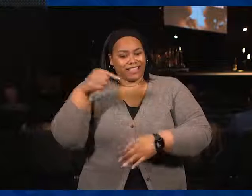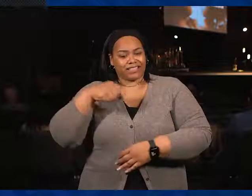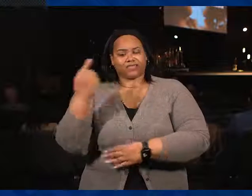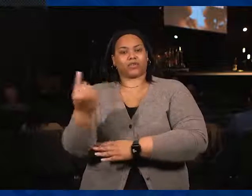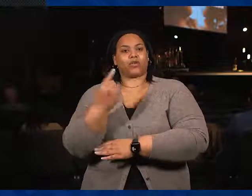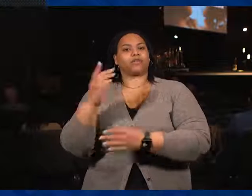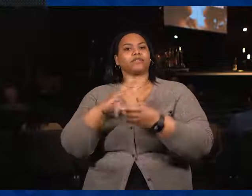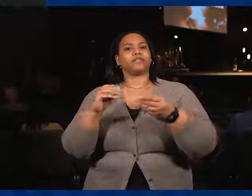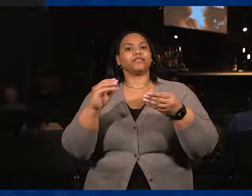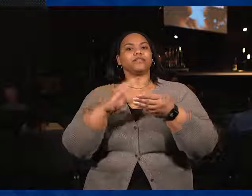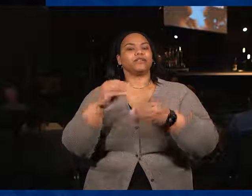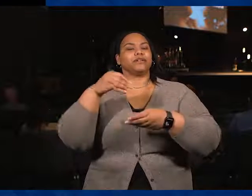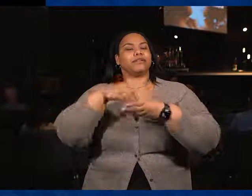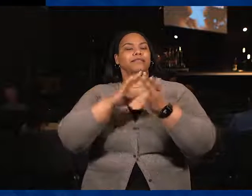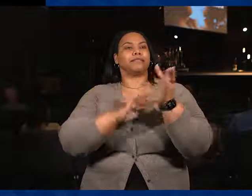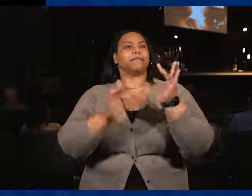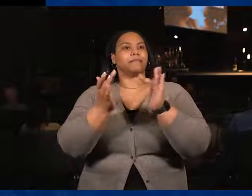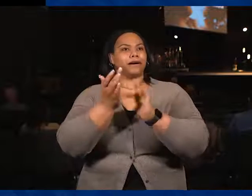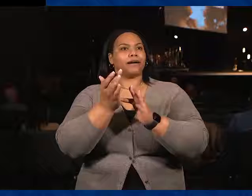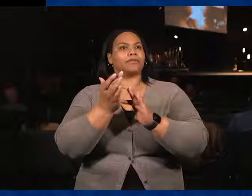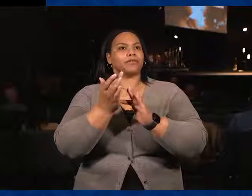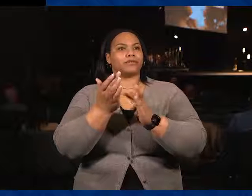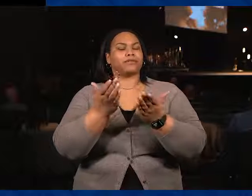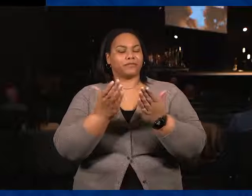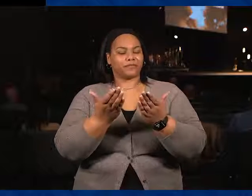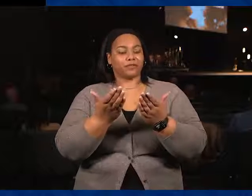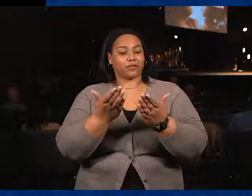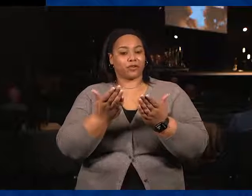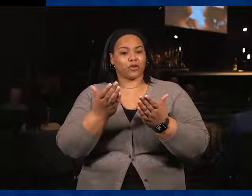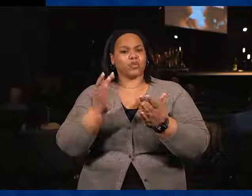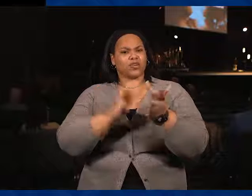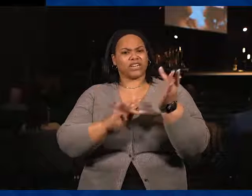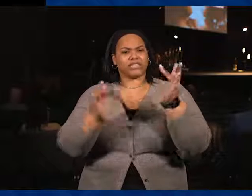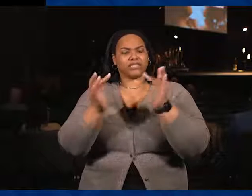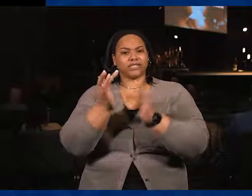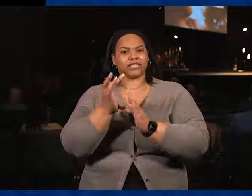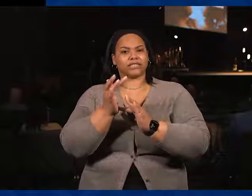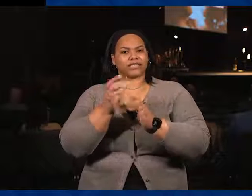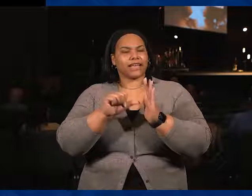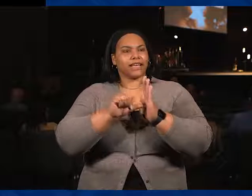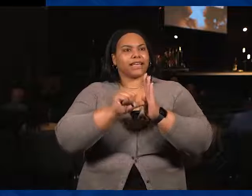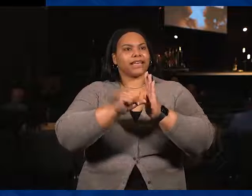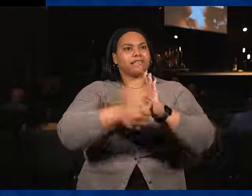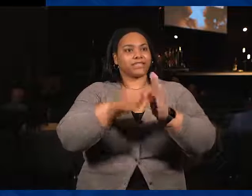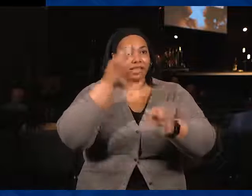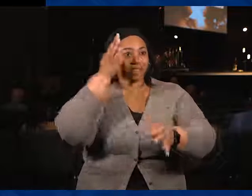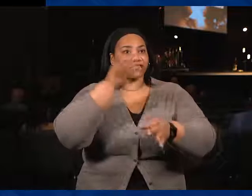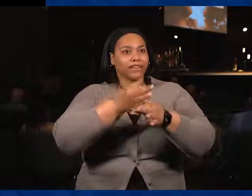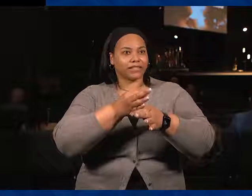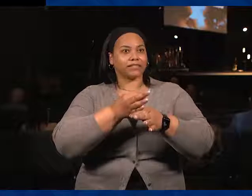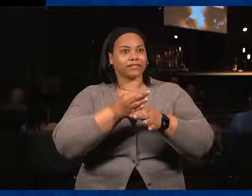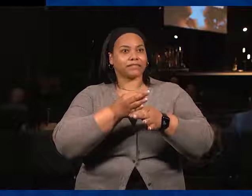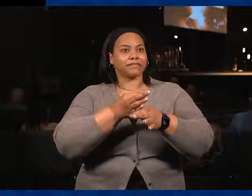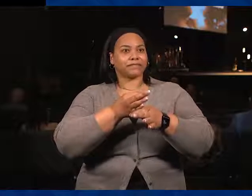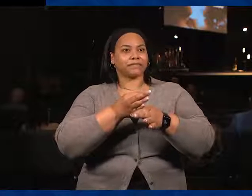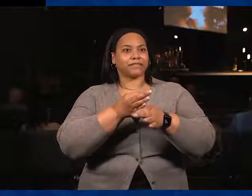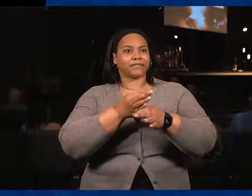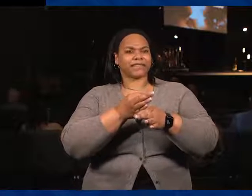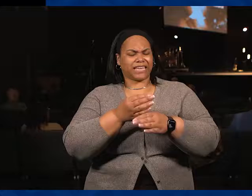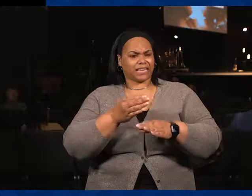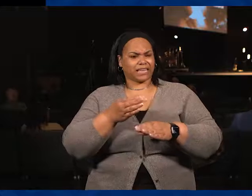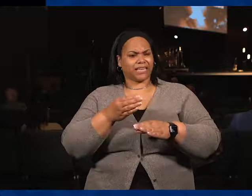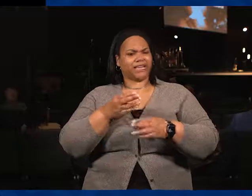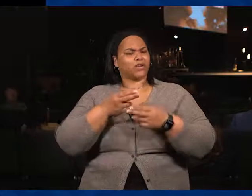the scripture where Jesus amplifies and marvels at faith in this manner. He calls it a